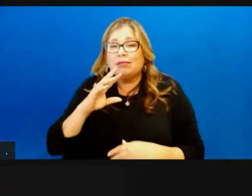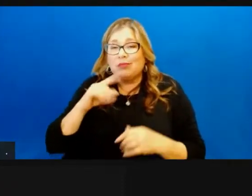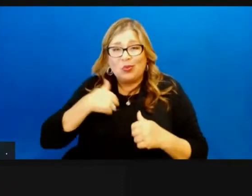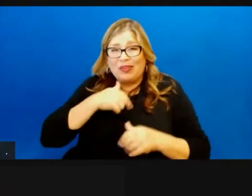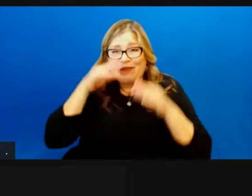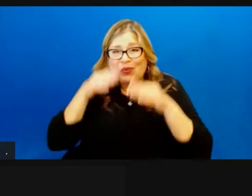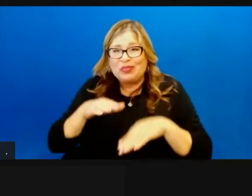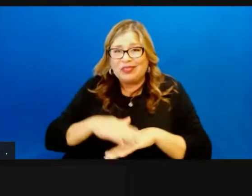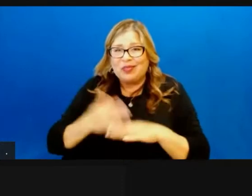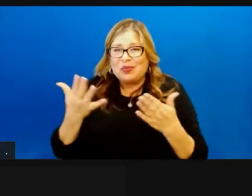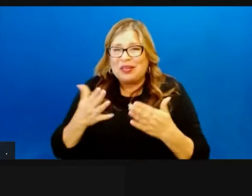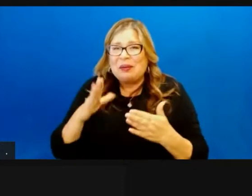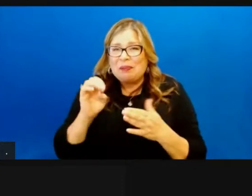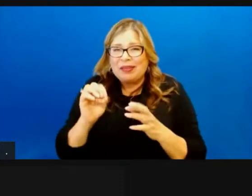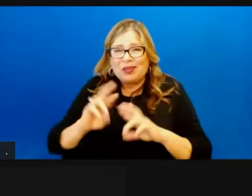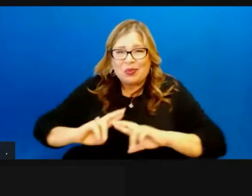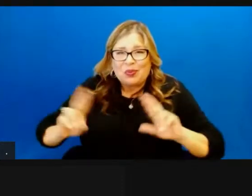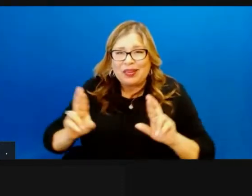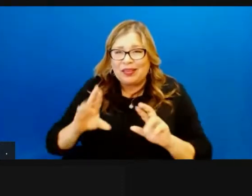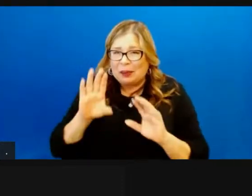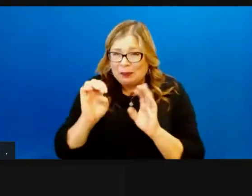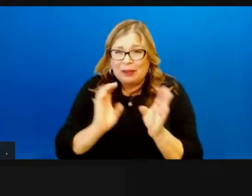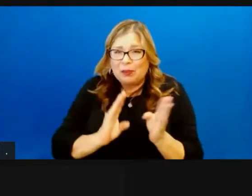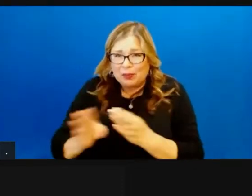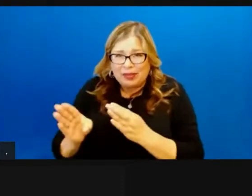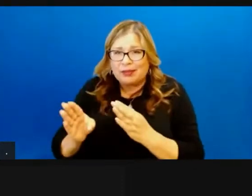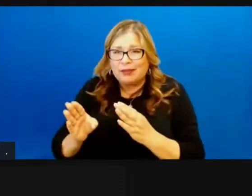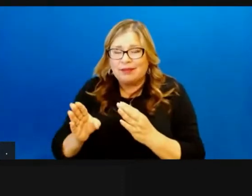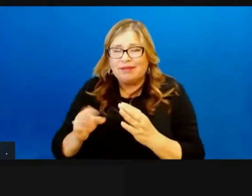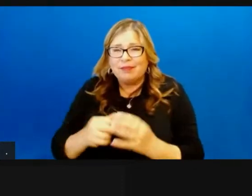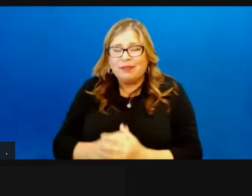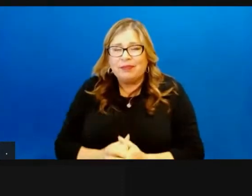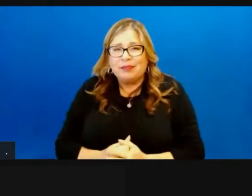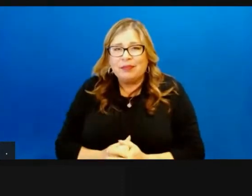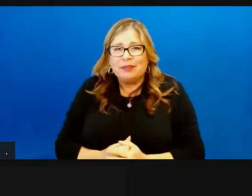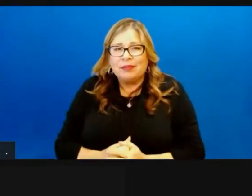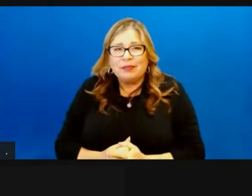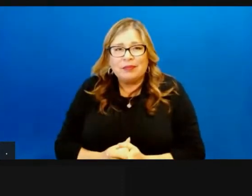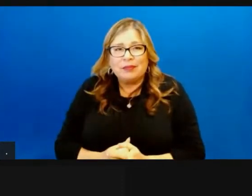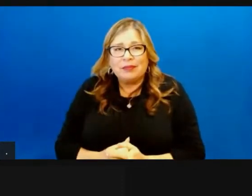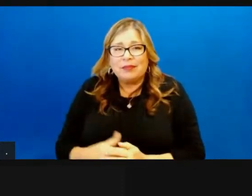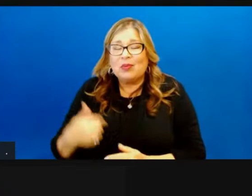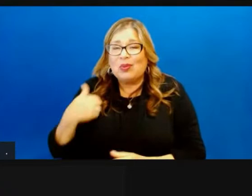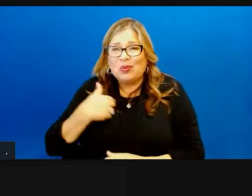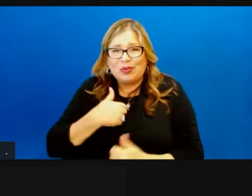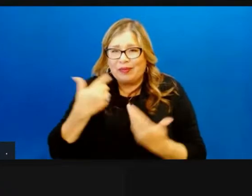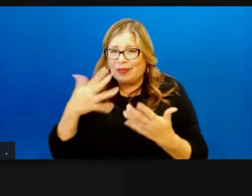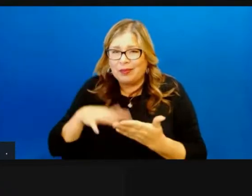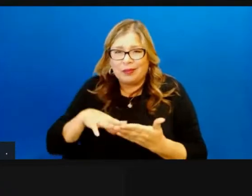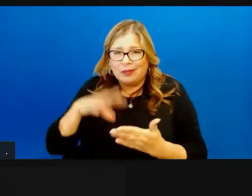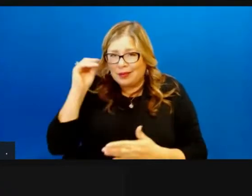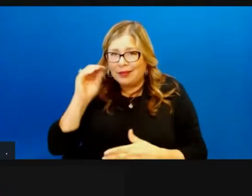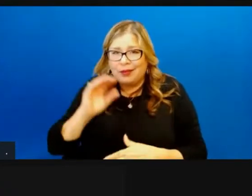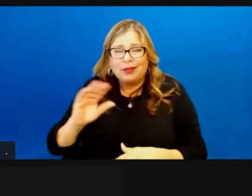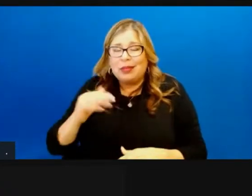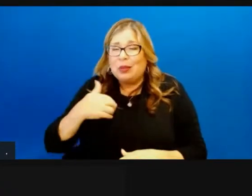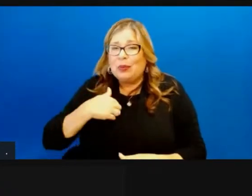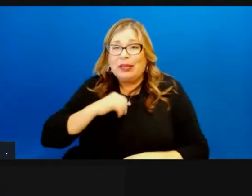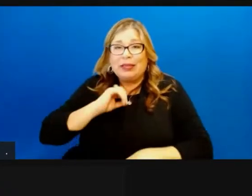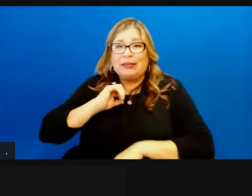ready. I think we have all learned that setting thresholds and setting and committing to